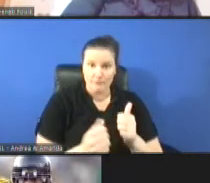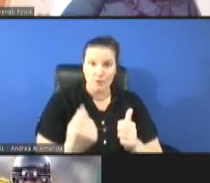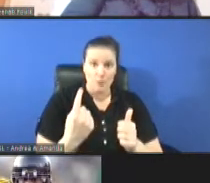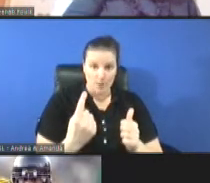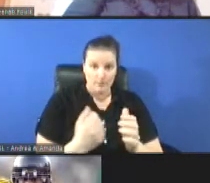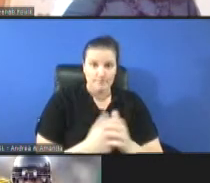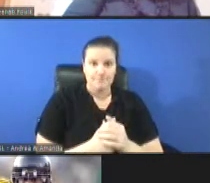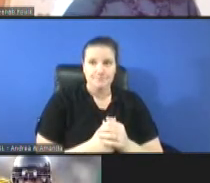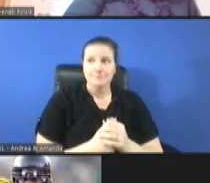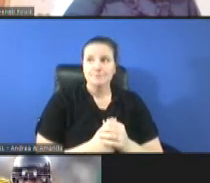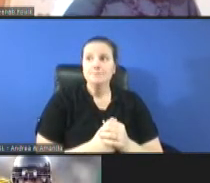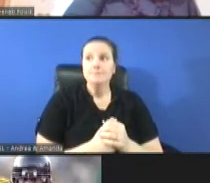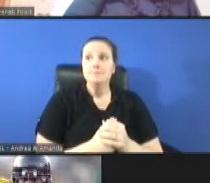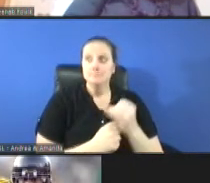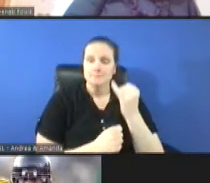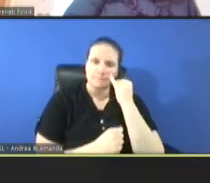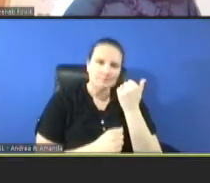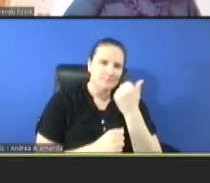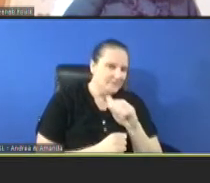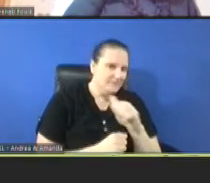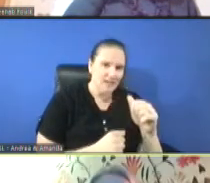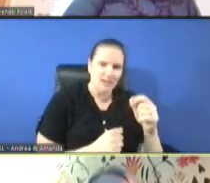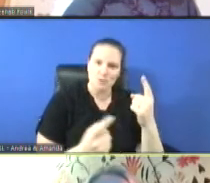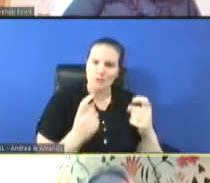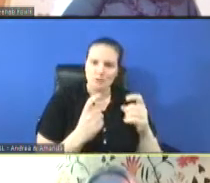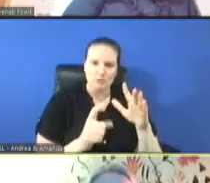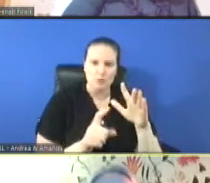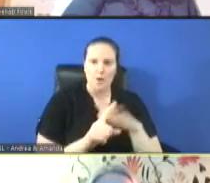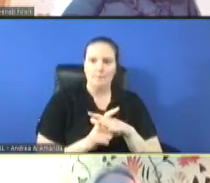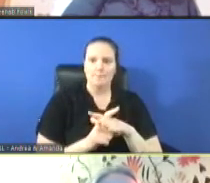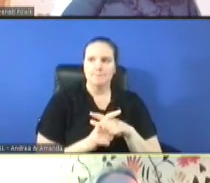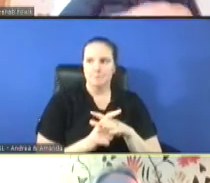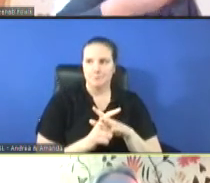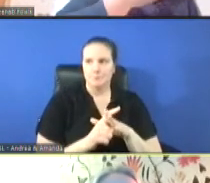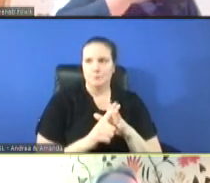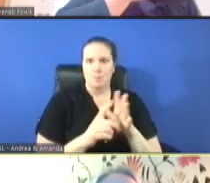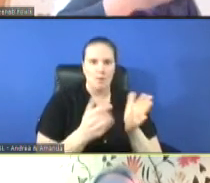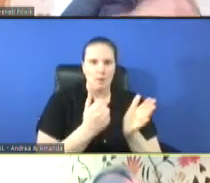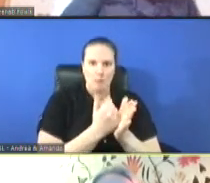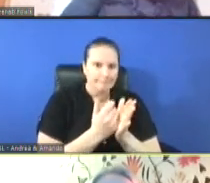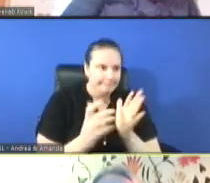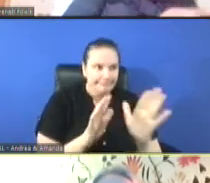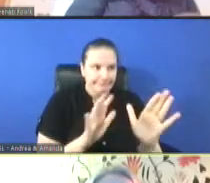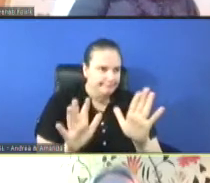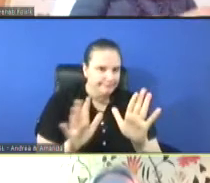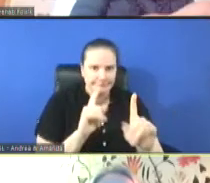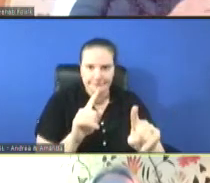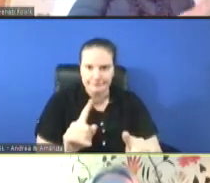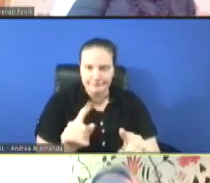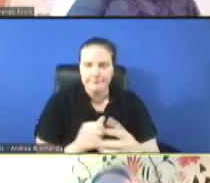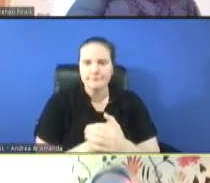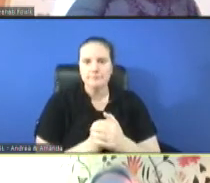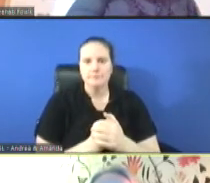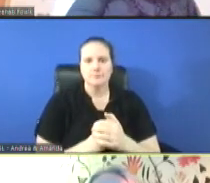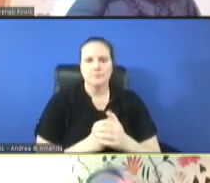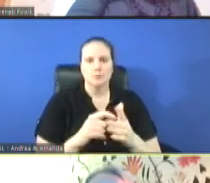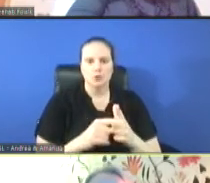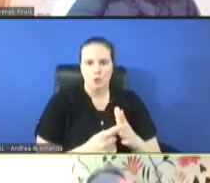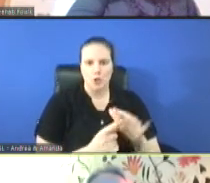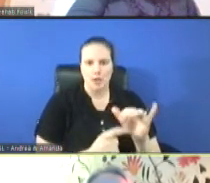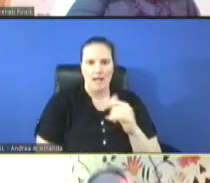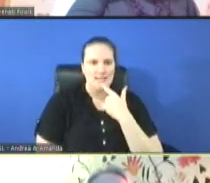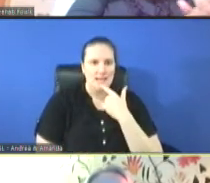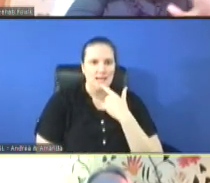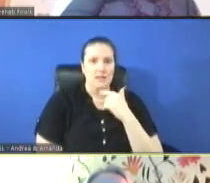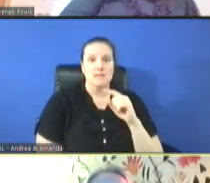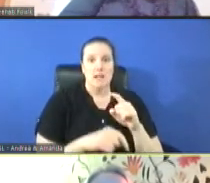And if there are questions that come up, you know, we'll field those as they come. So we're going to start, as I said, with some